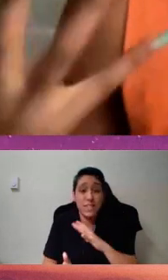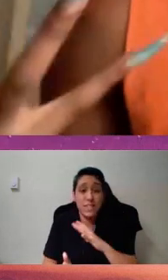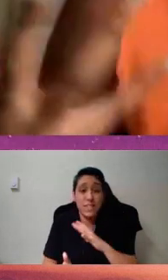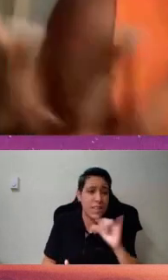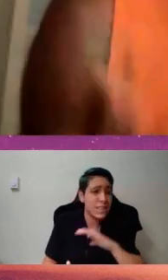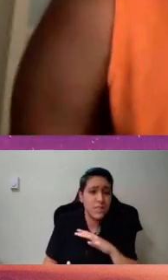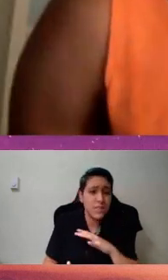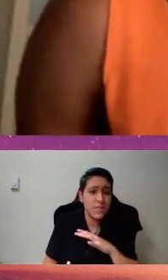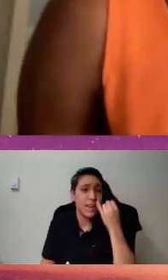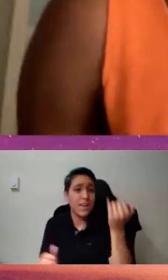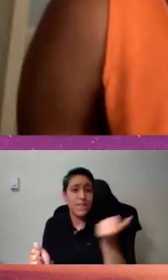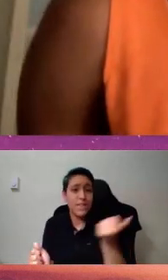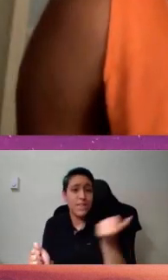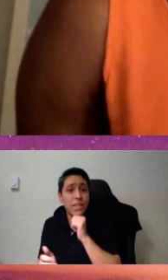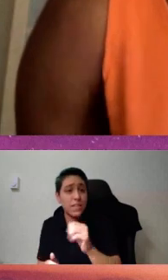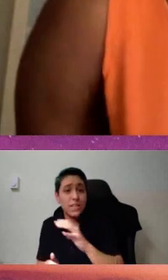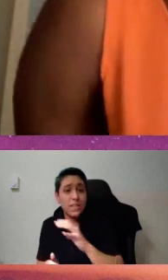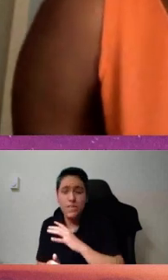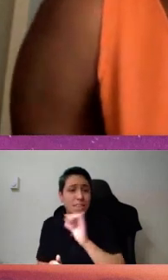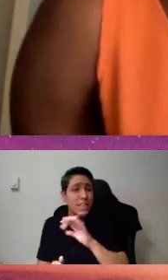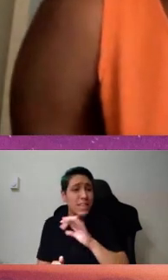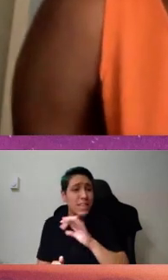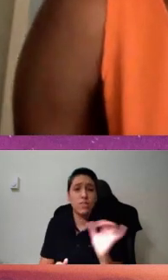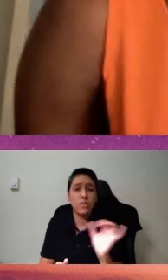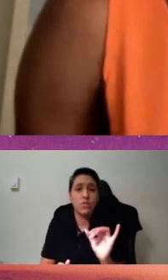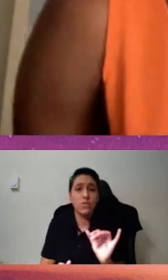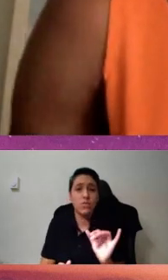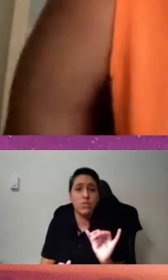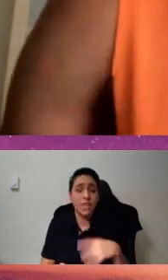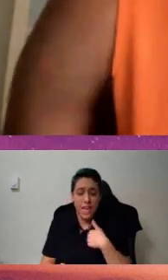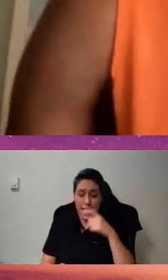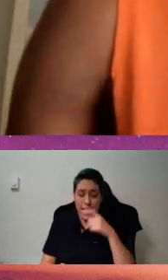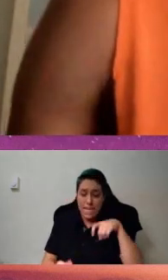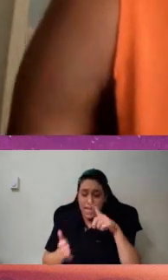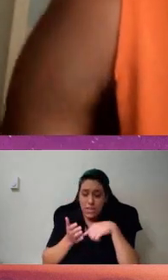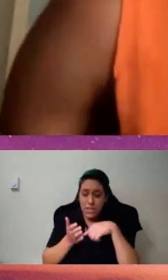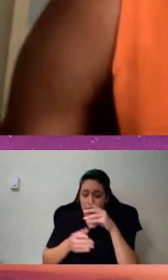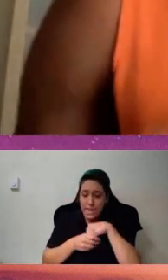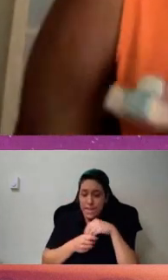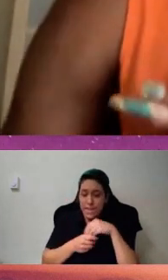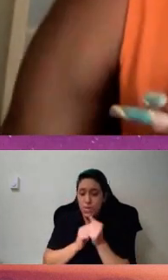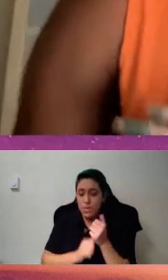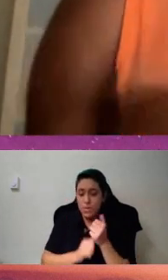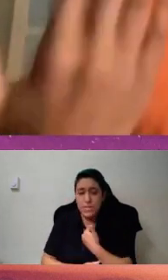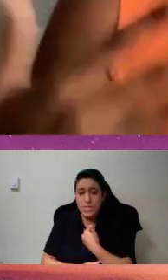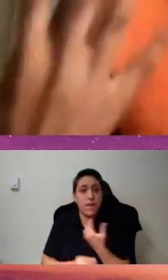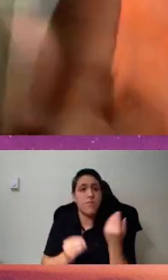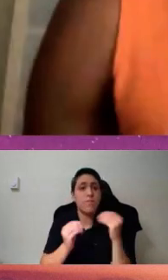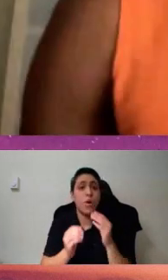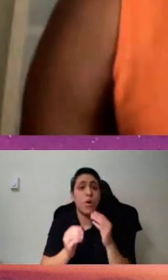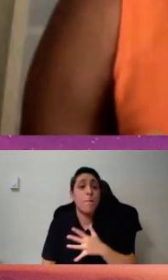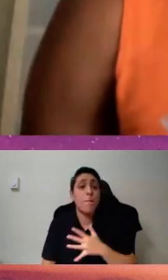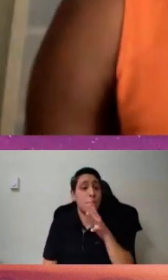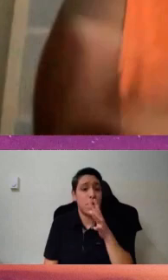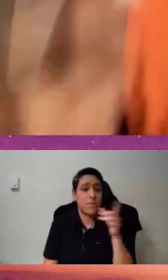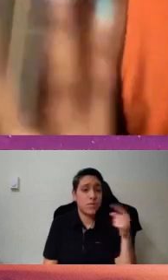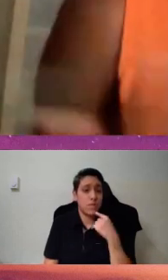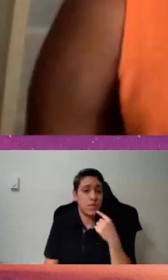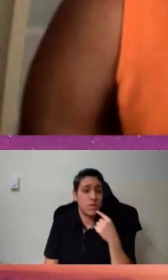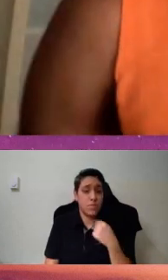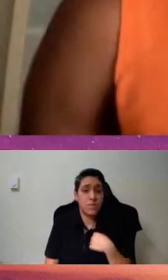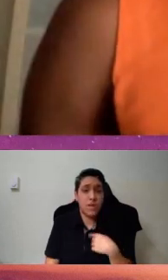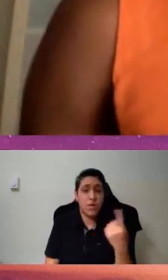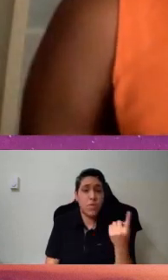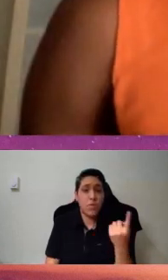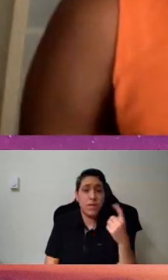really check in with yourself. You know, my mom told me one time, I'm going to get a little bit emotional, but she said, start talking